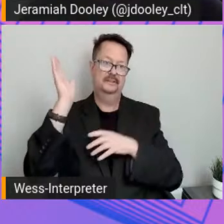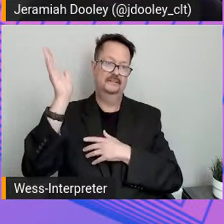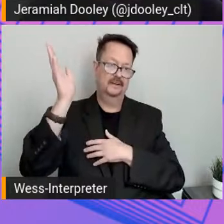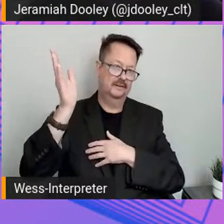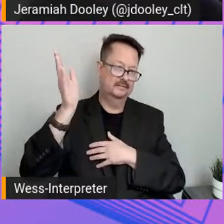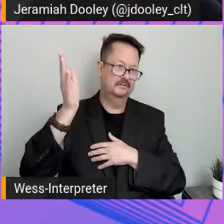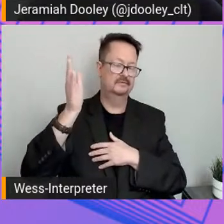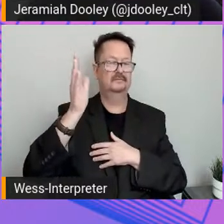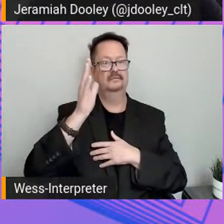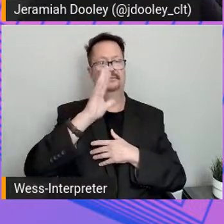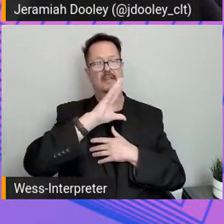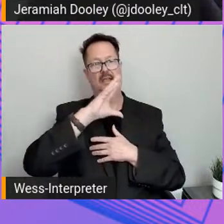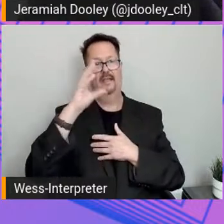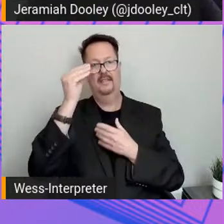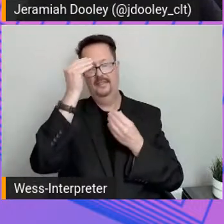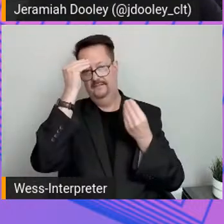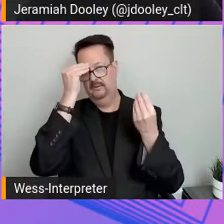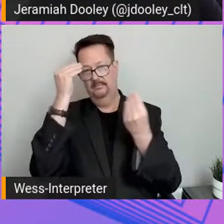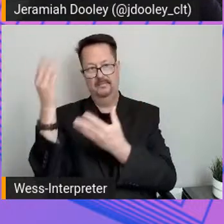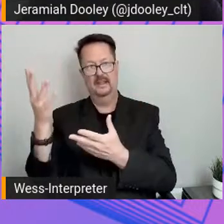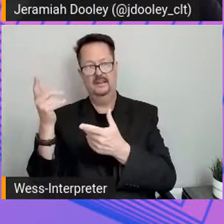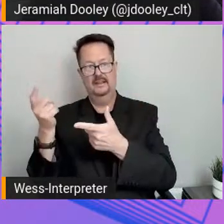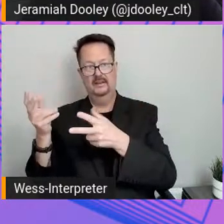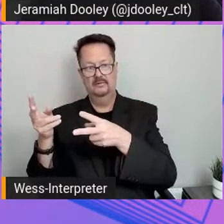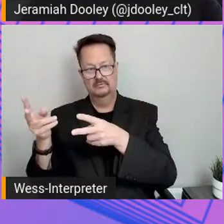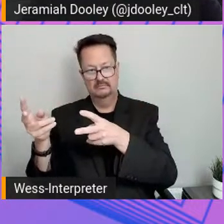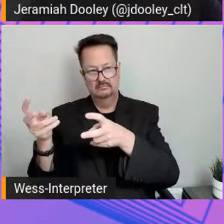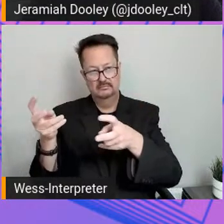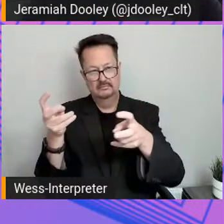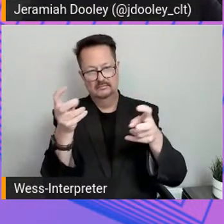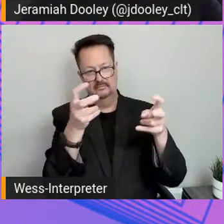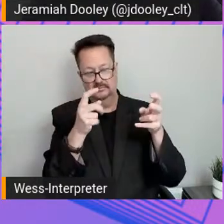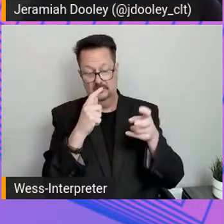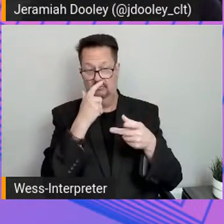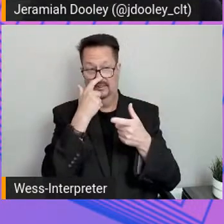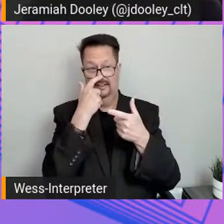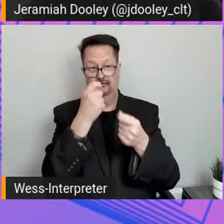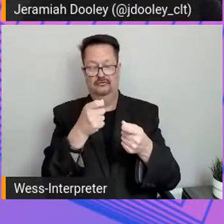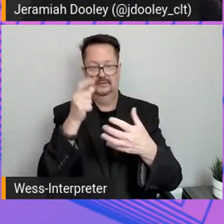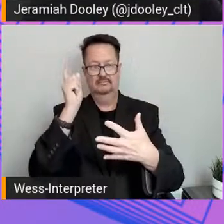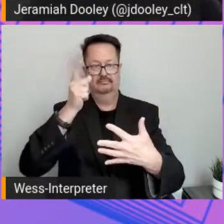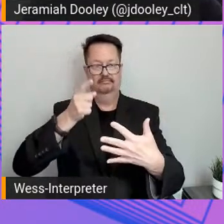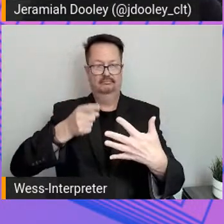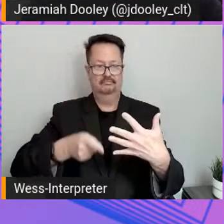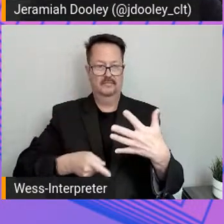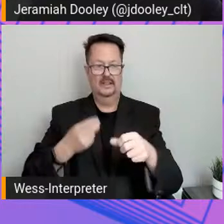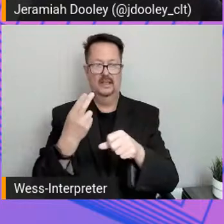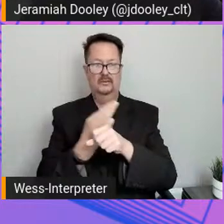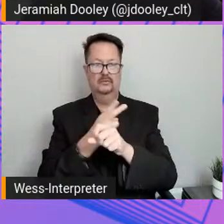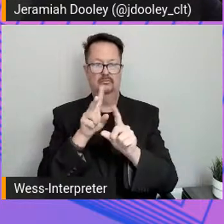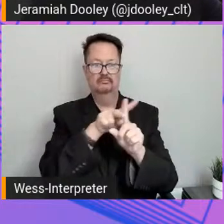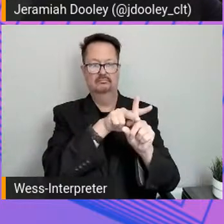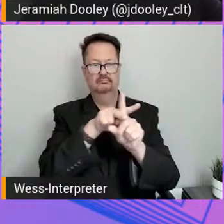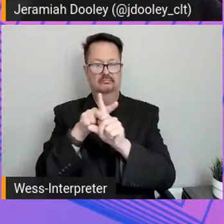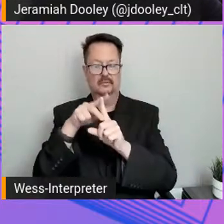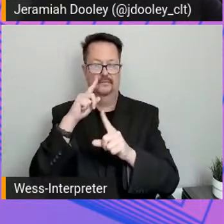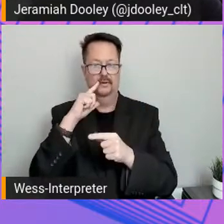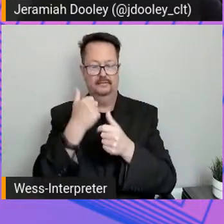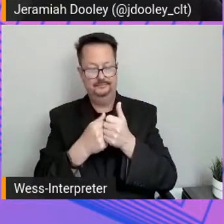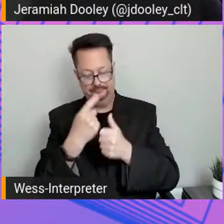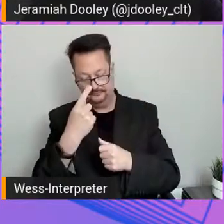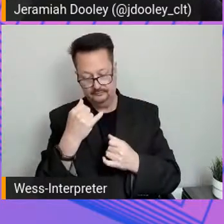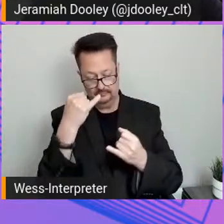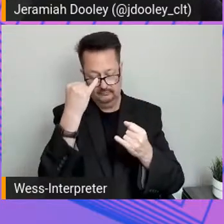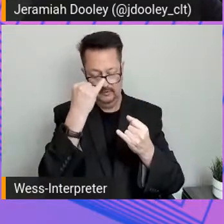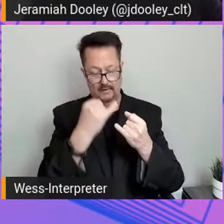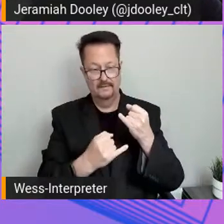the information that he was able to pull out is actually pretty interesting and hopefully useful for everyone. And then our final session